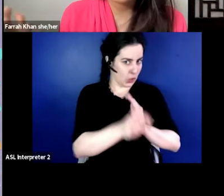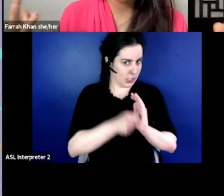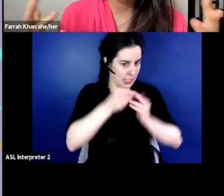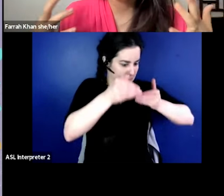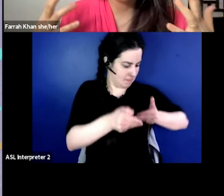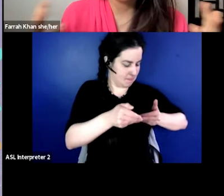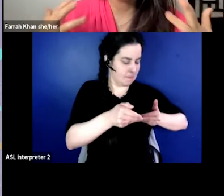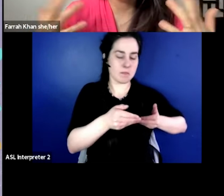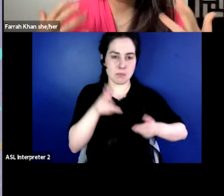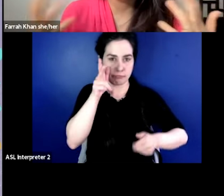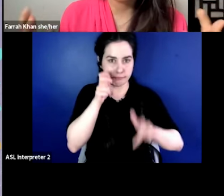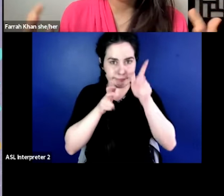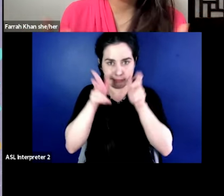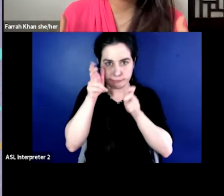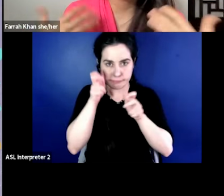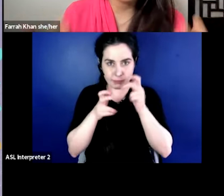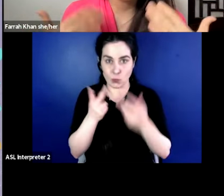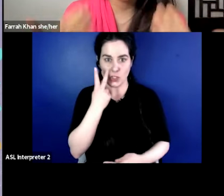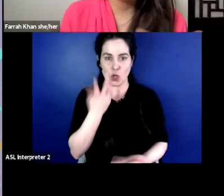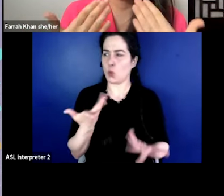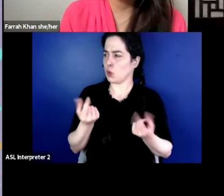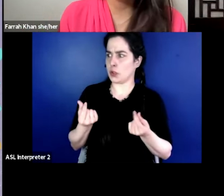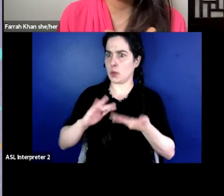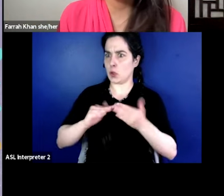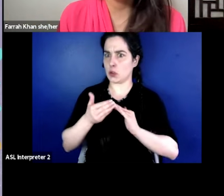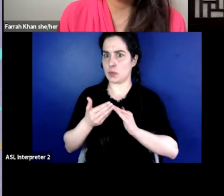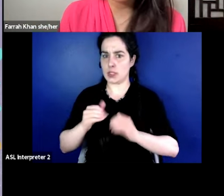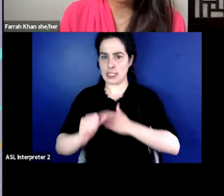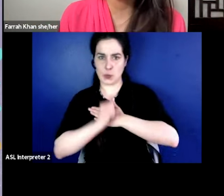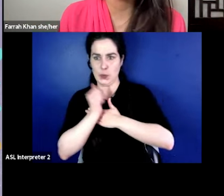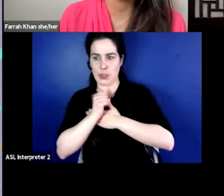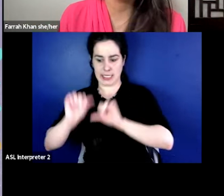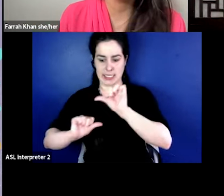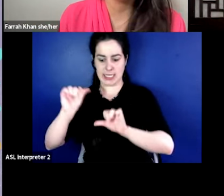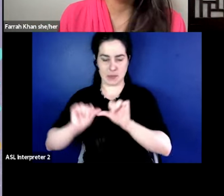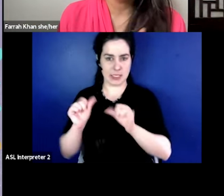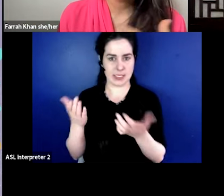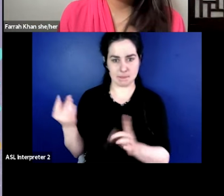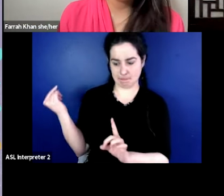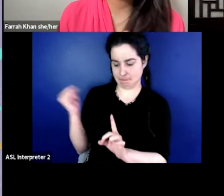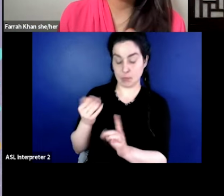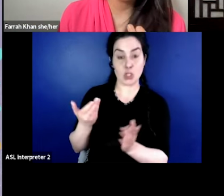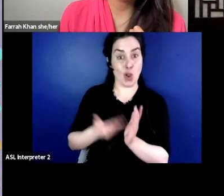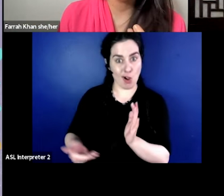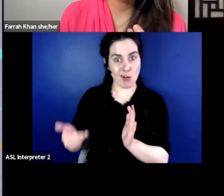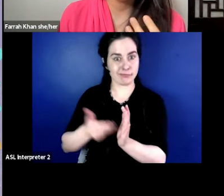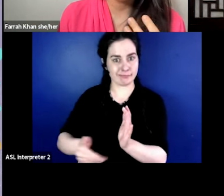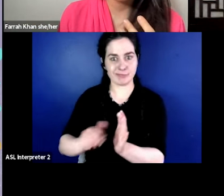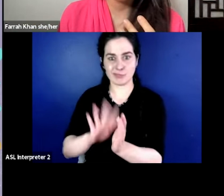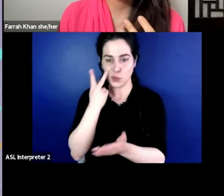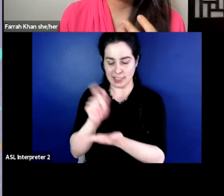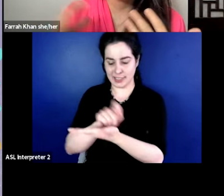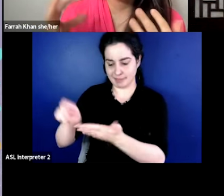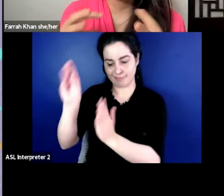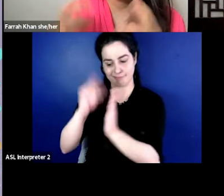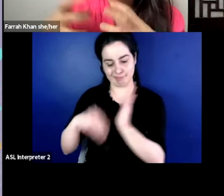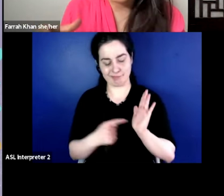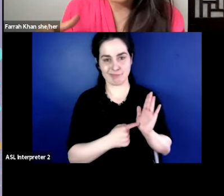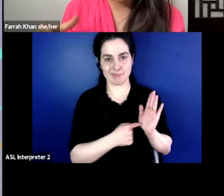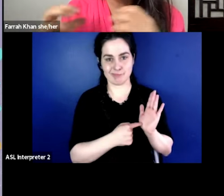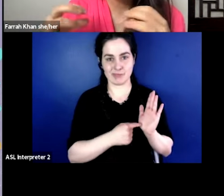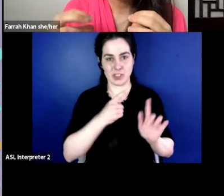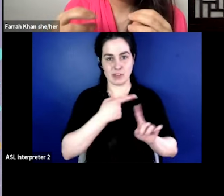we do about community risk assessments? Because a lot of the times it keeps coming up about community risk assessments is that they're very much written from a